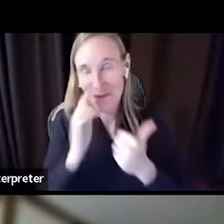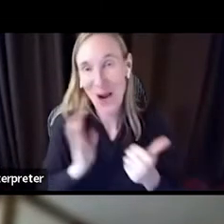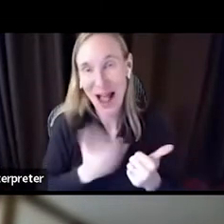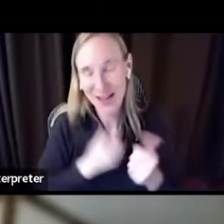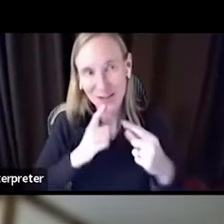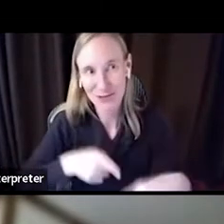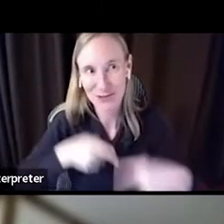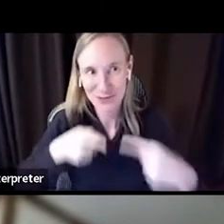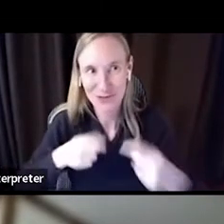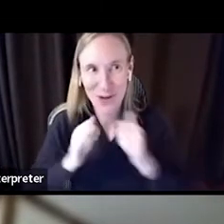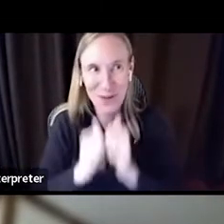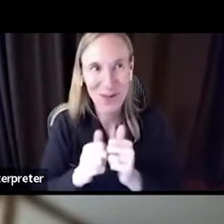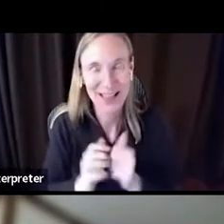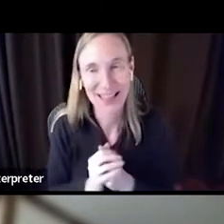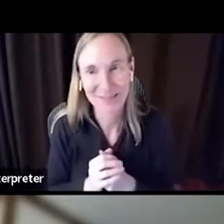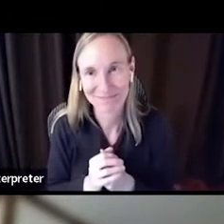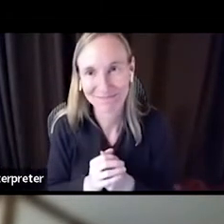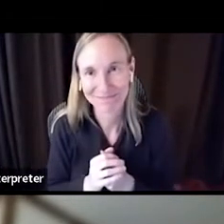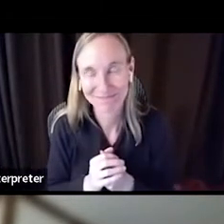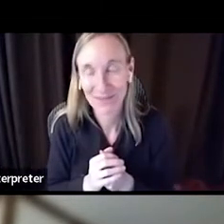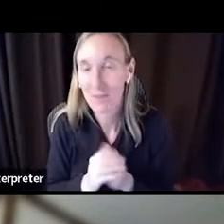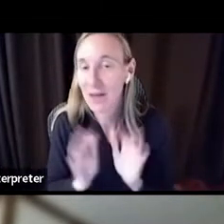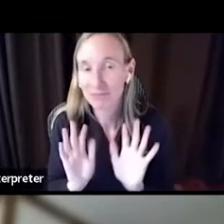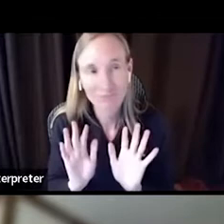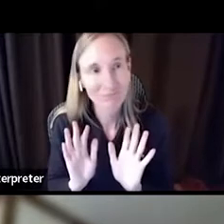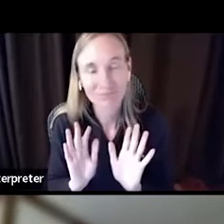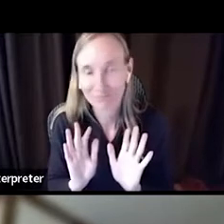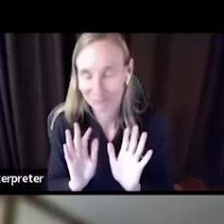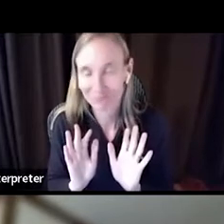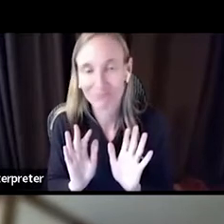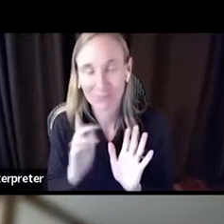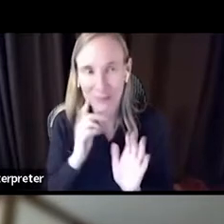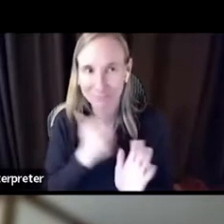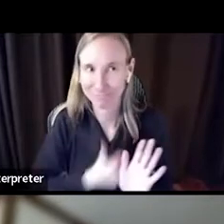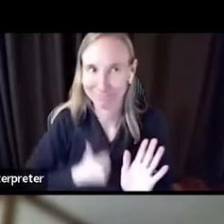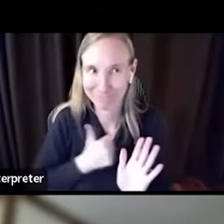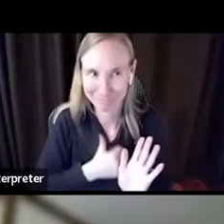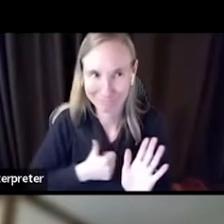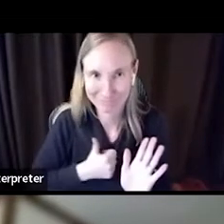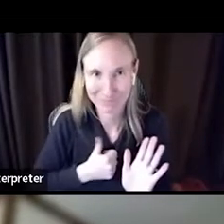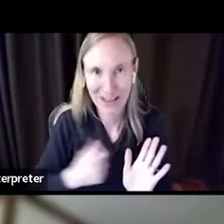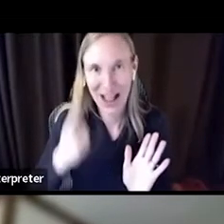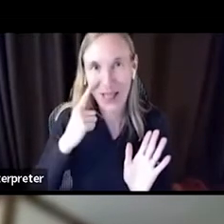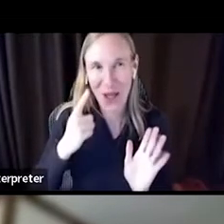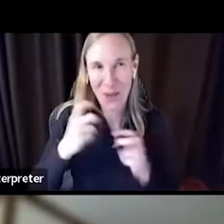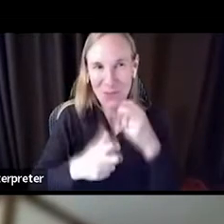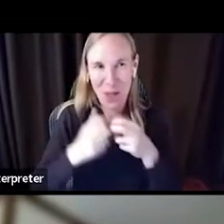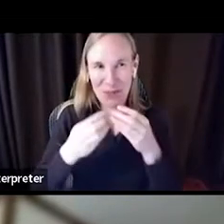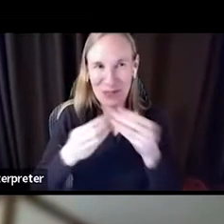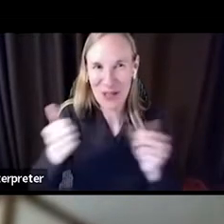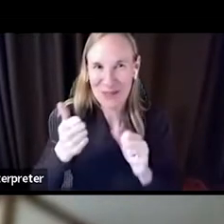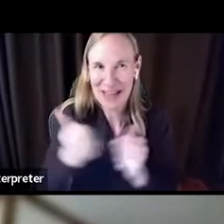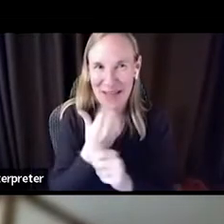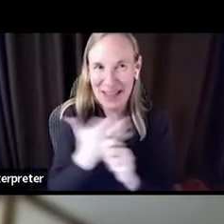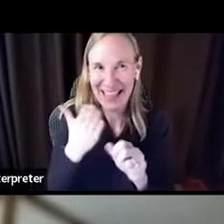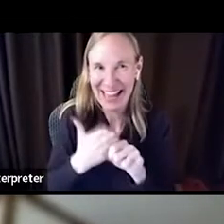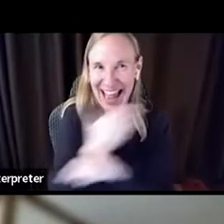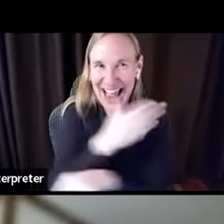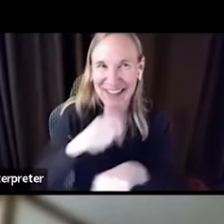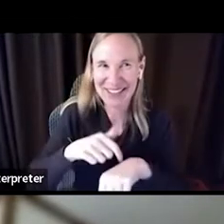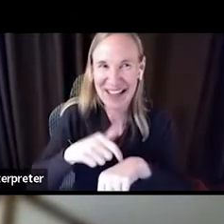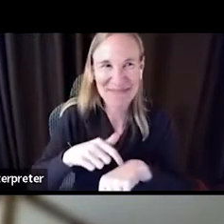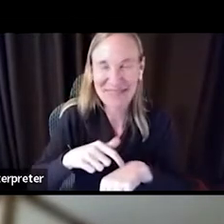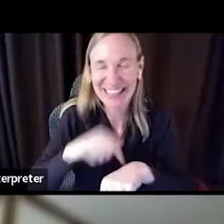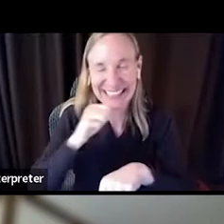with. But I just apologize. I thought we had problem solved everything ahead of time, but we had not thought of